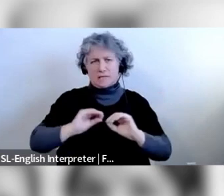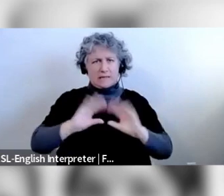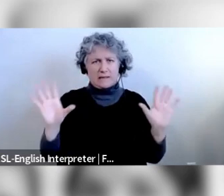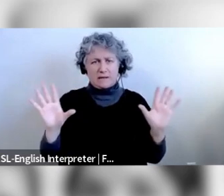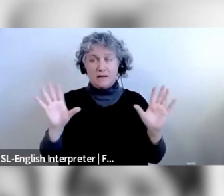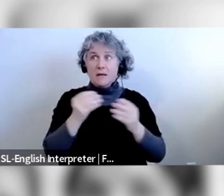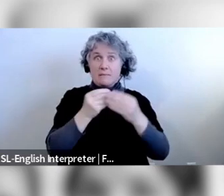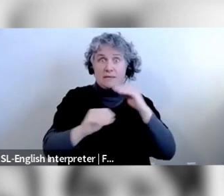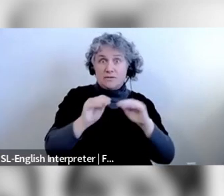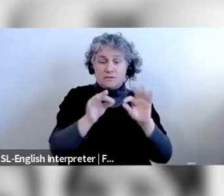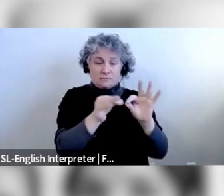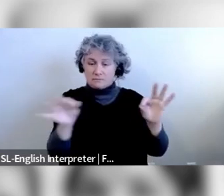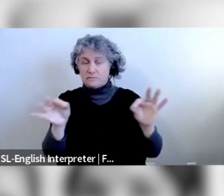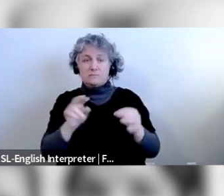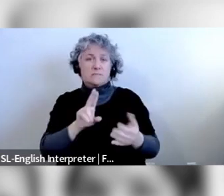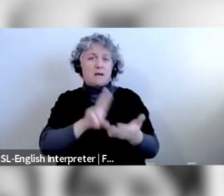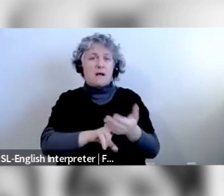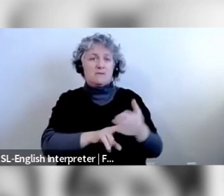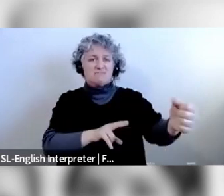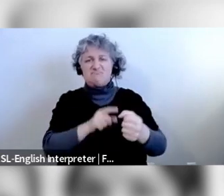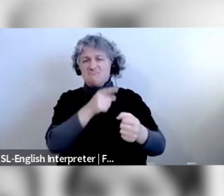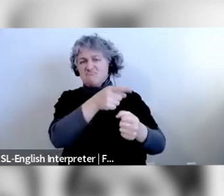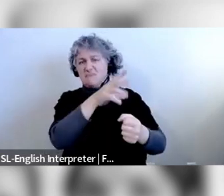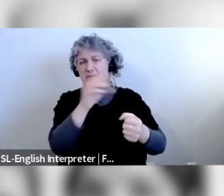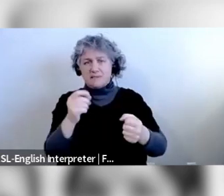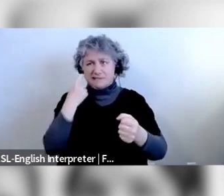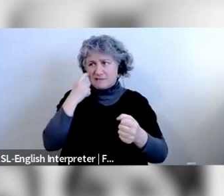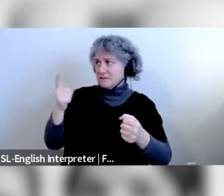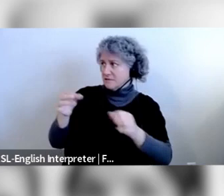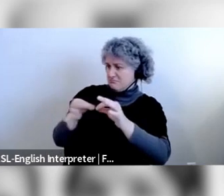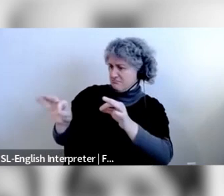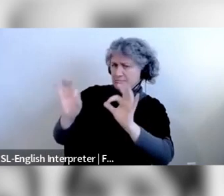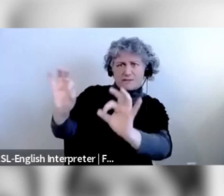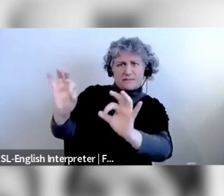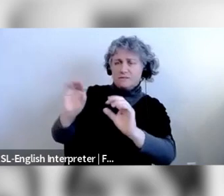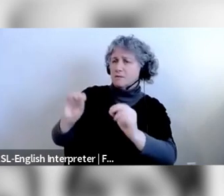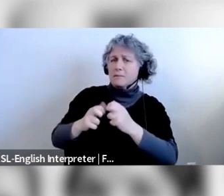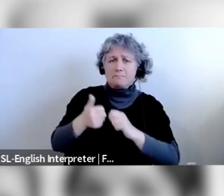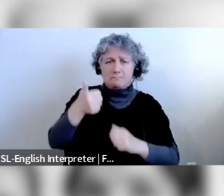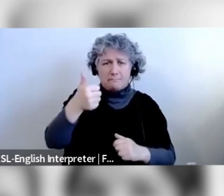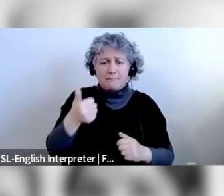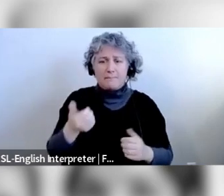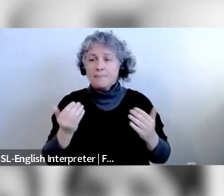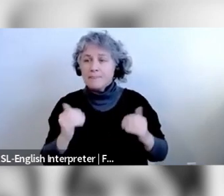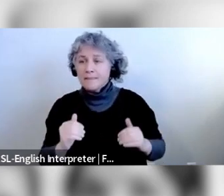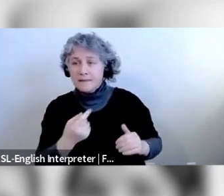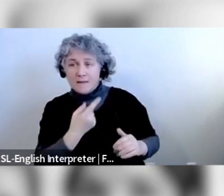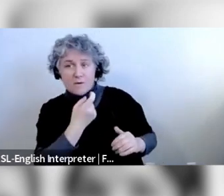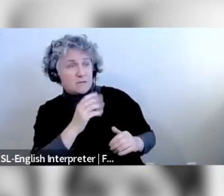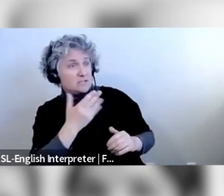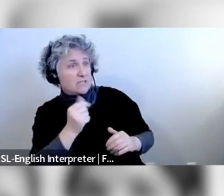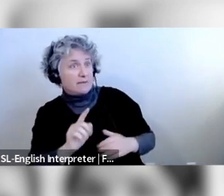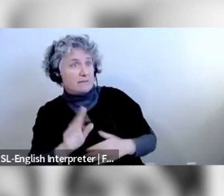your budget, you could put contracting company, like exactly what Adelaide just read. That's perfect. No problem. Adelaide, do you want to ask one more question and then we can